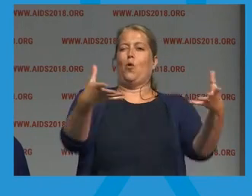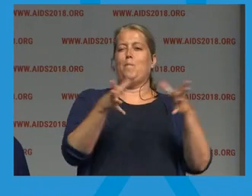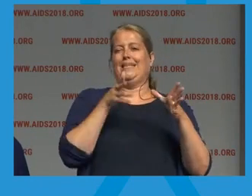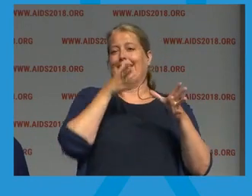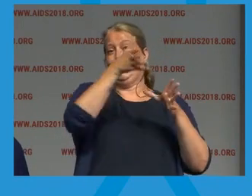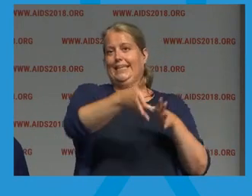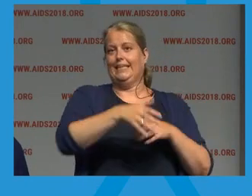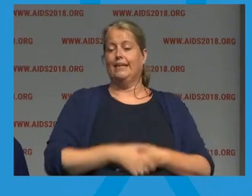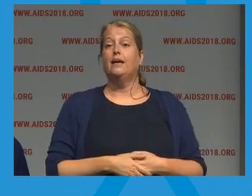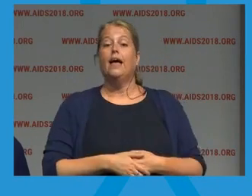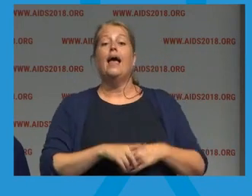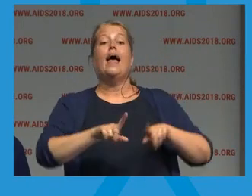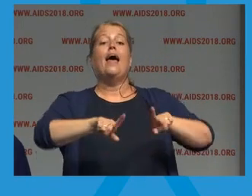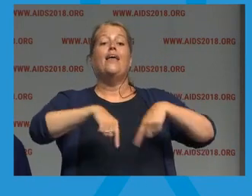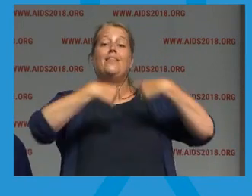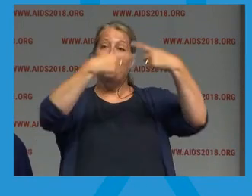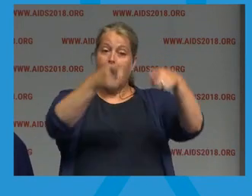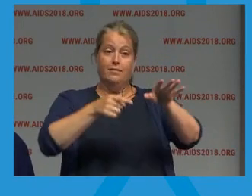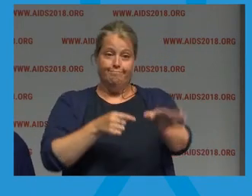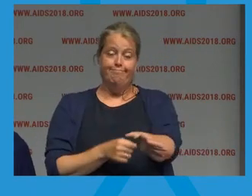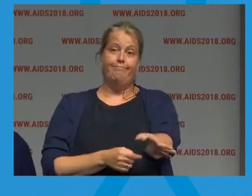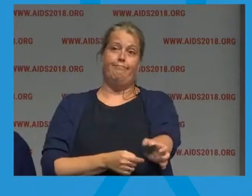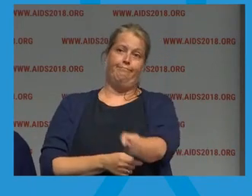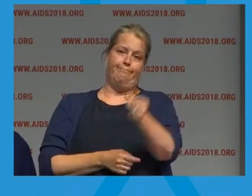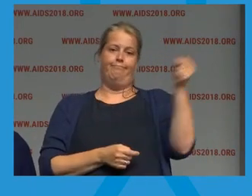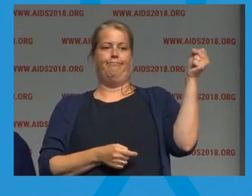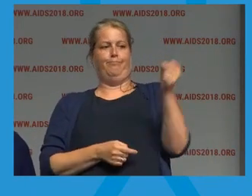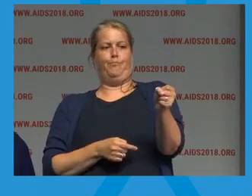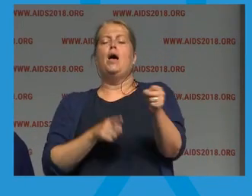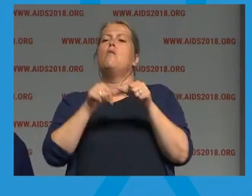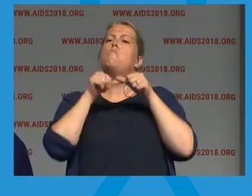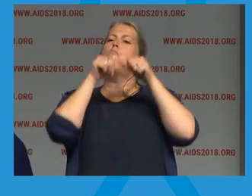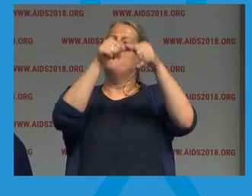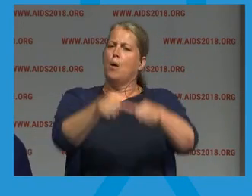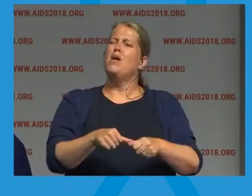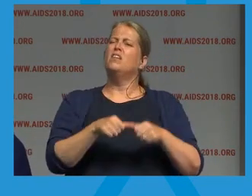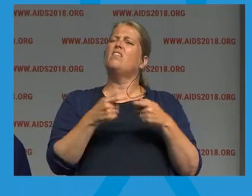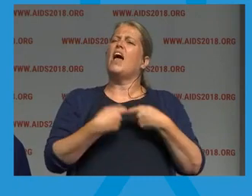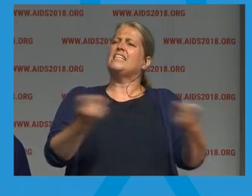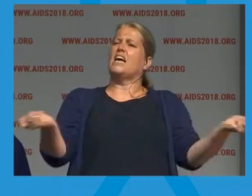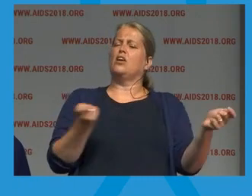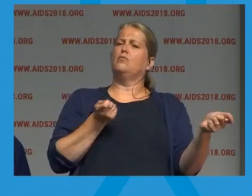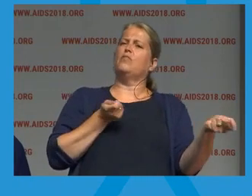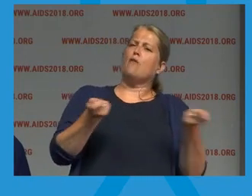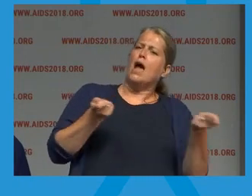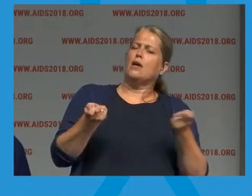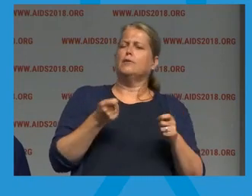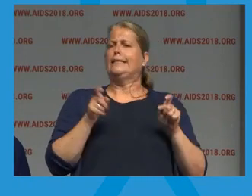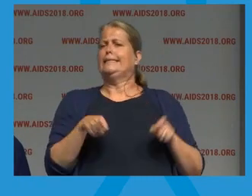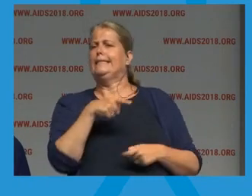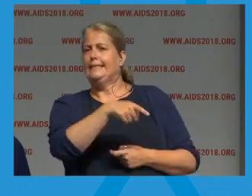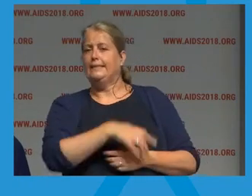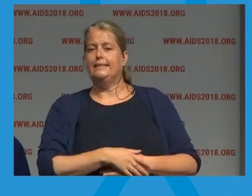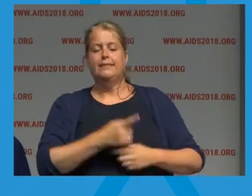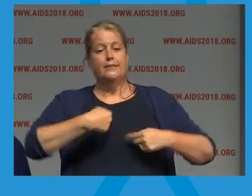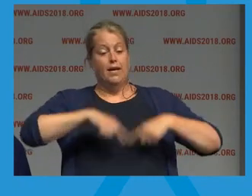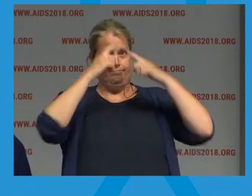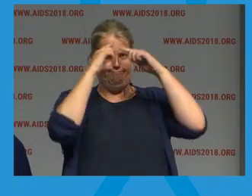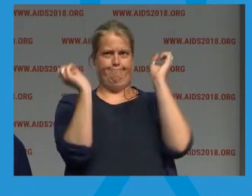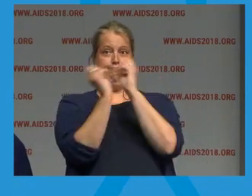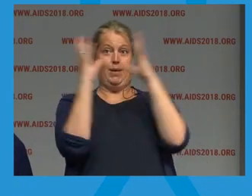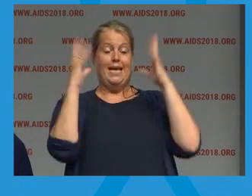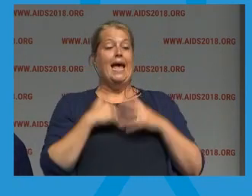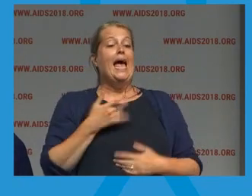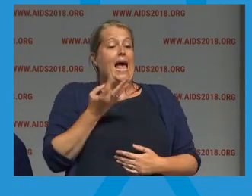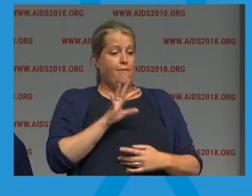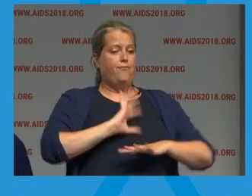the appointment of a permanent executive director is needed. It is envisioned that once this governance structure